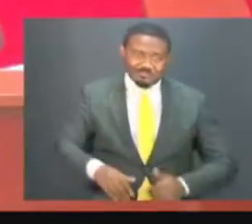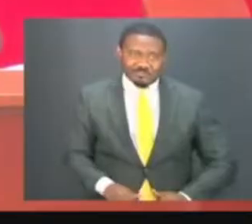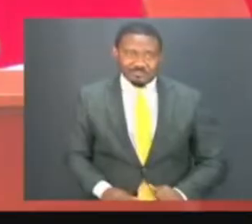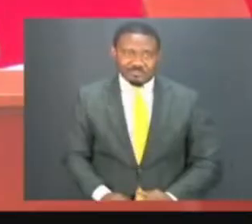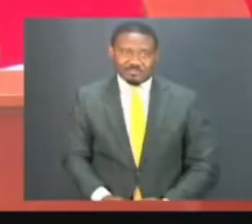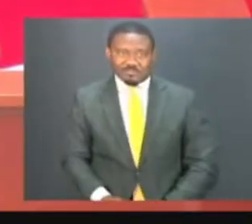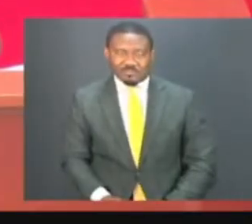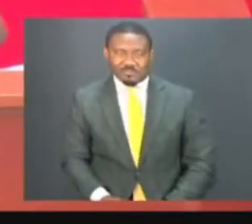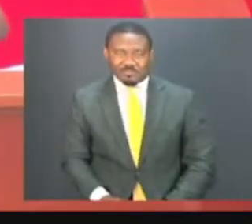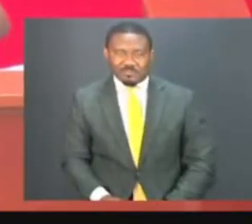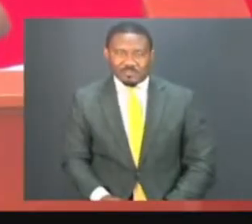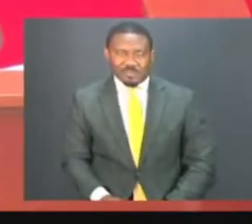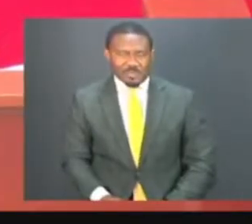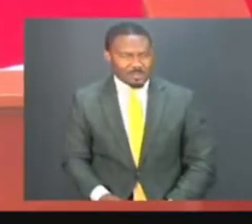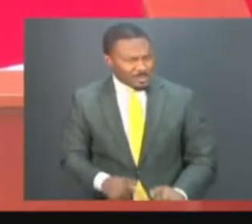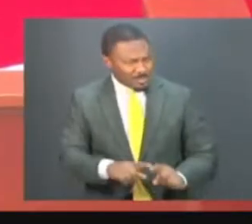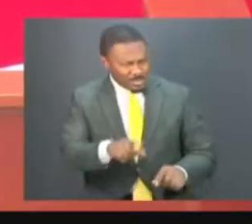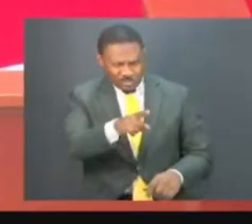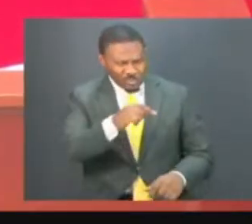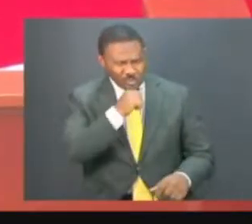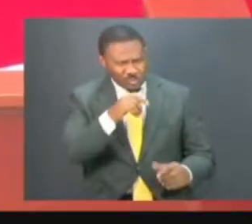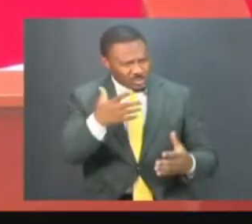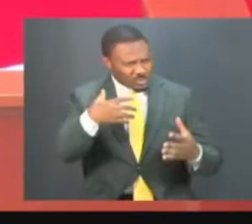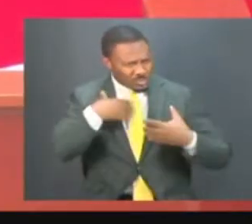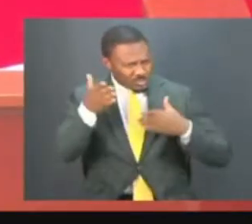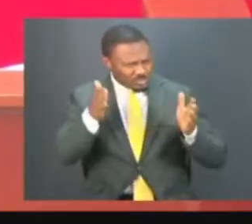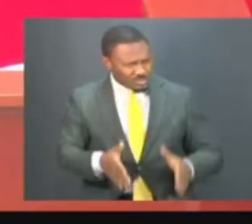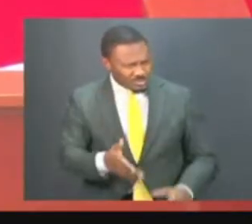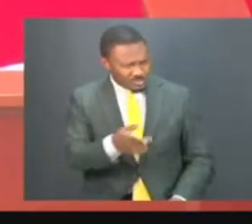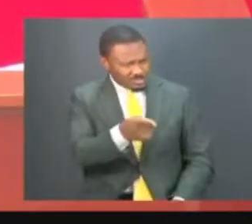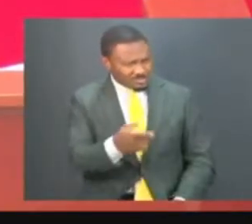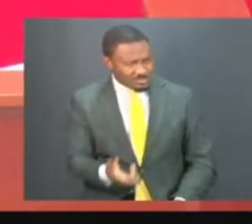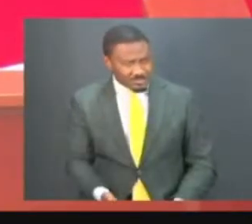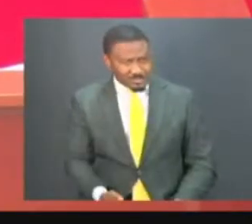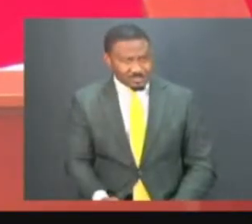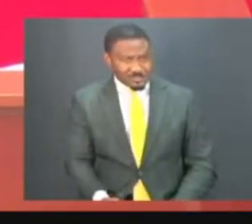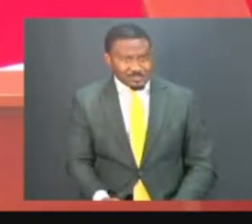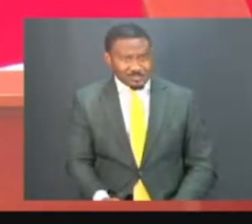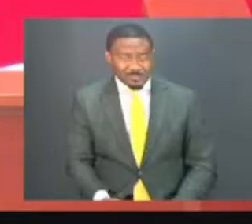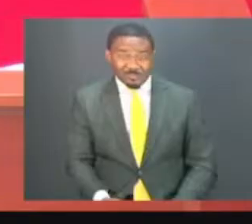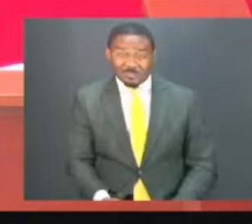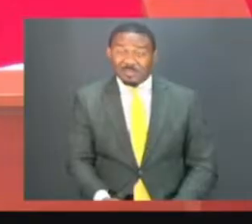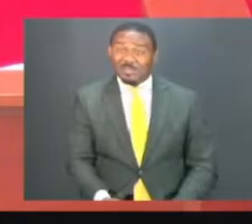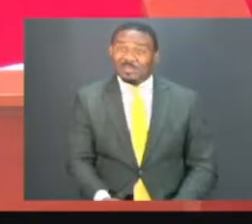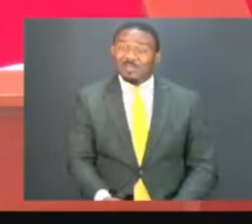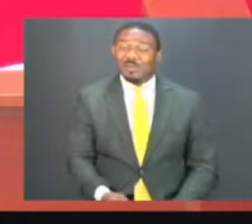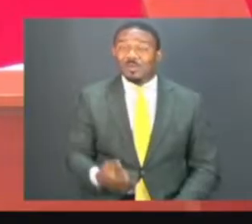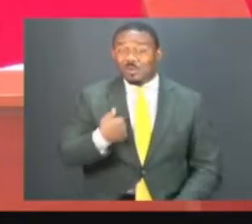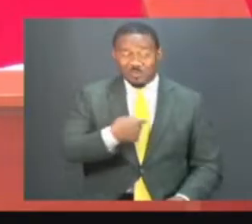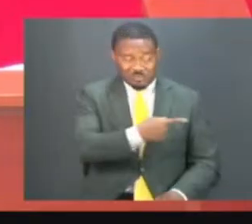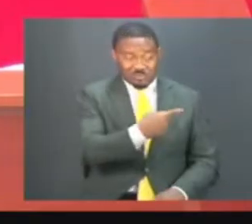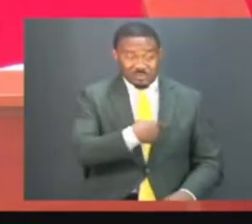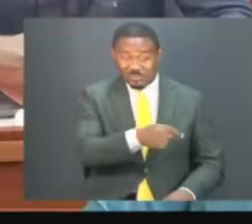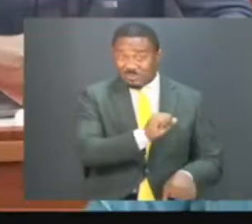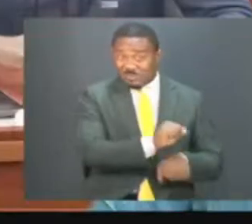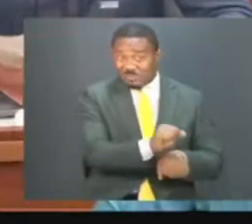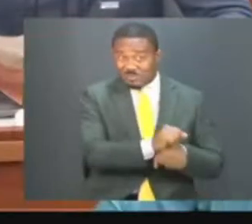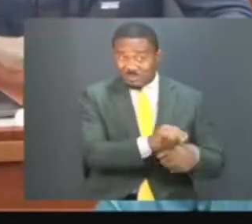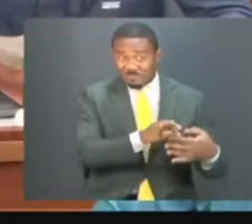the applicant per the rules. Speaker, we work in tandem. We work in